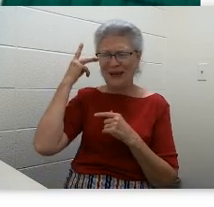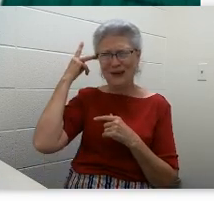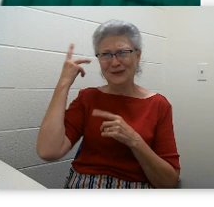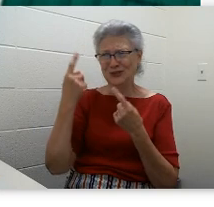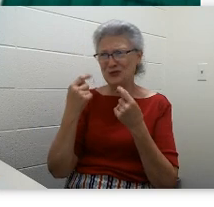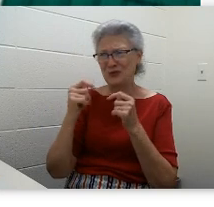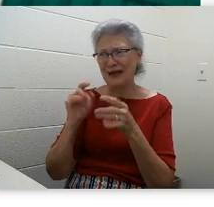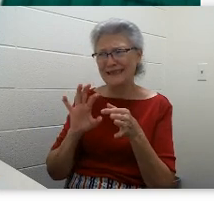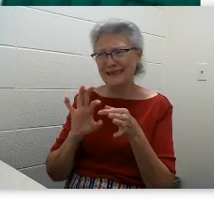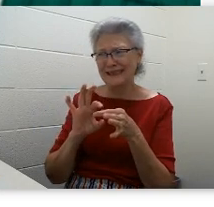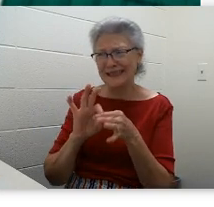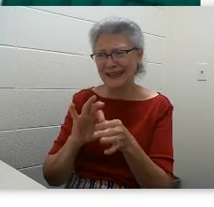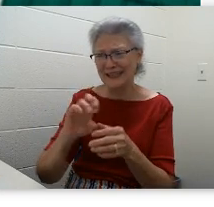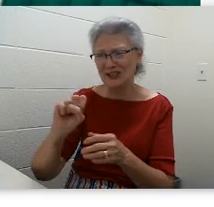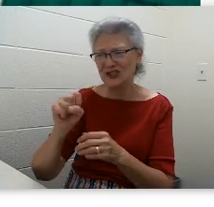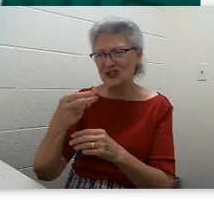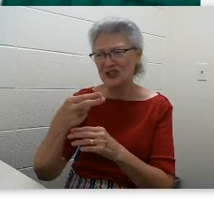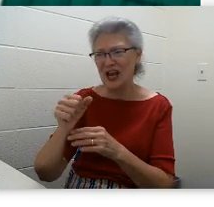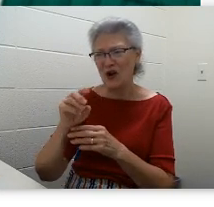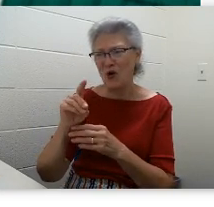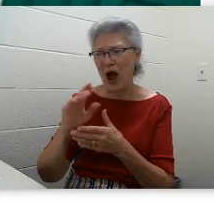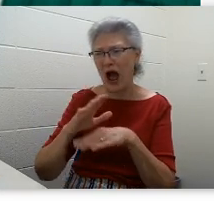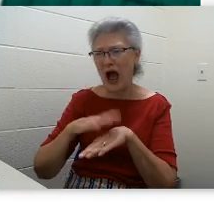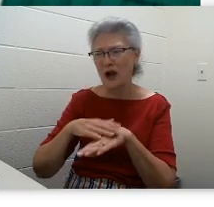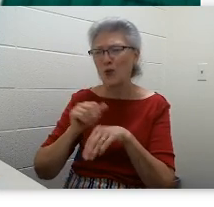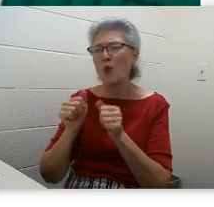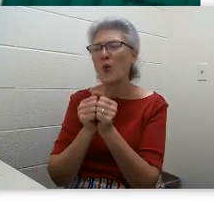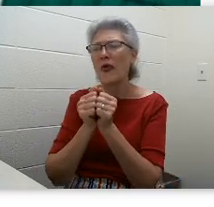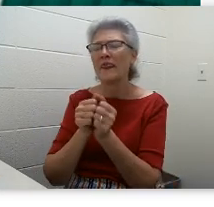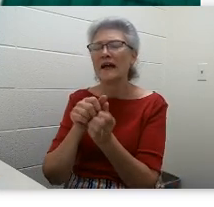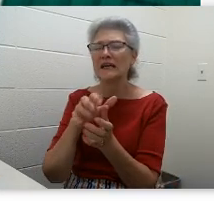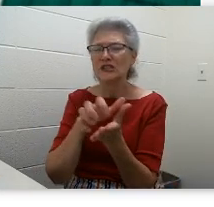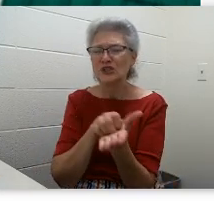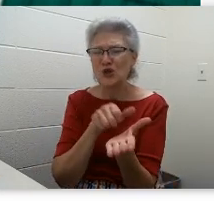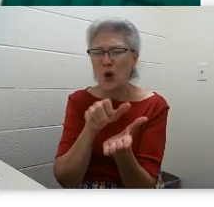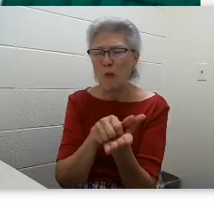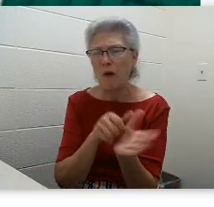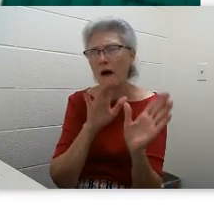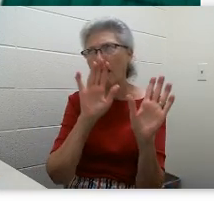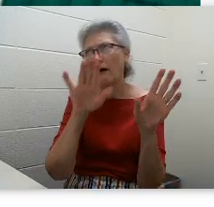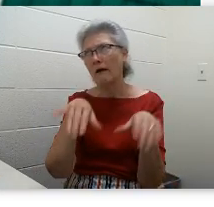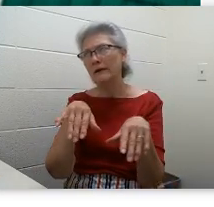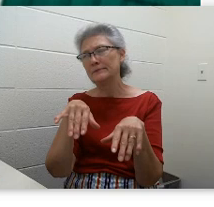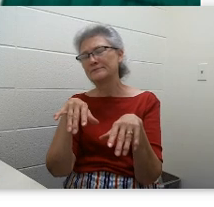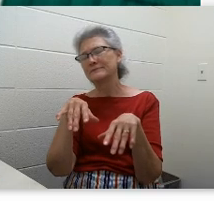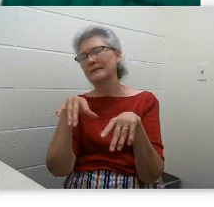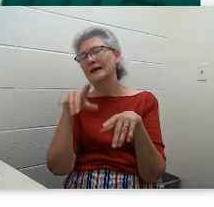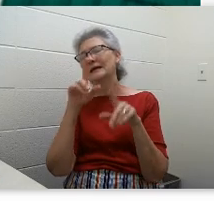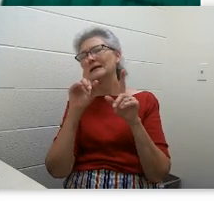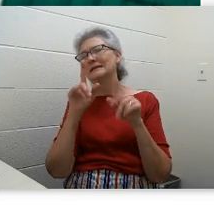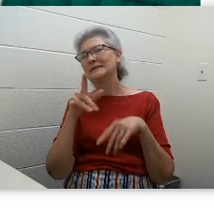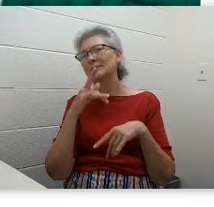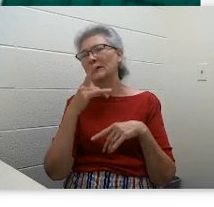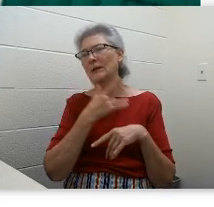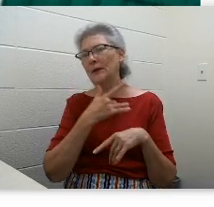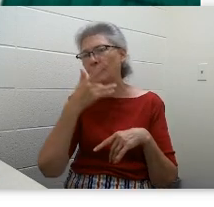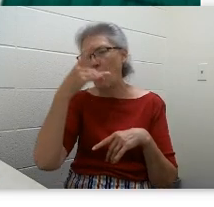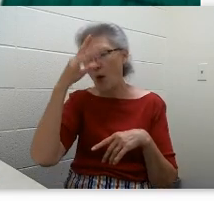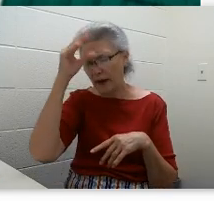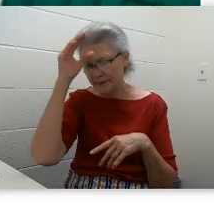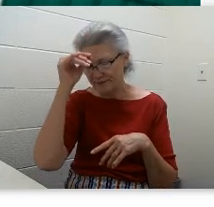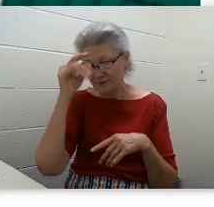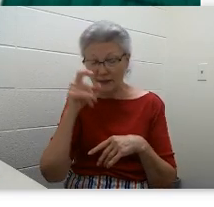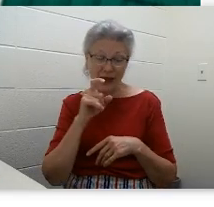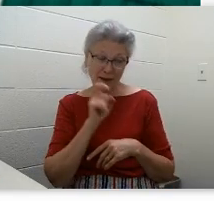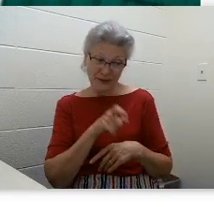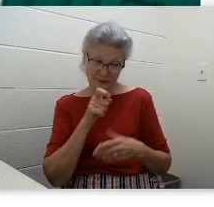soap. How exactly like a boy. Fortunately, she knew at once what to do. "It must be sewn on," she said,